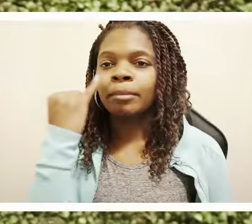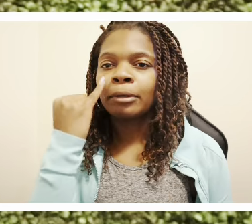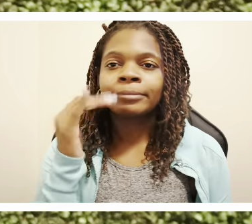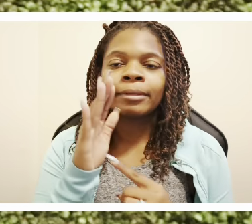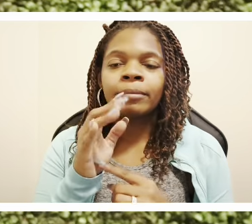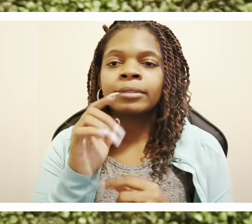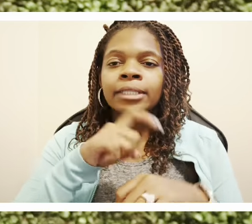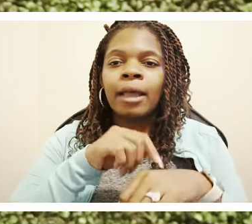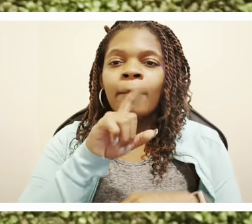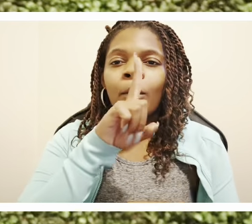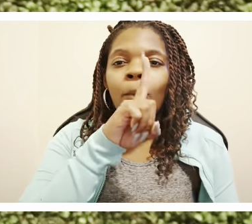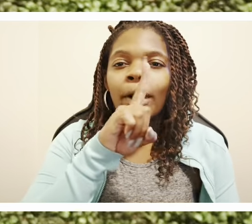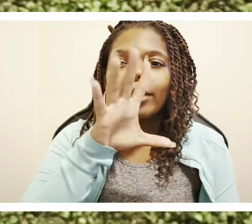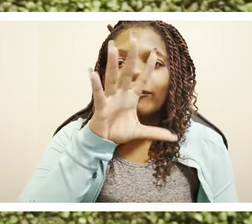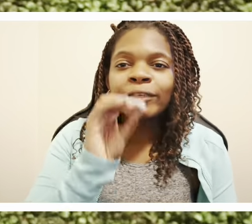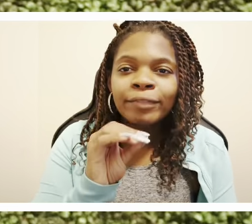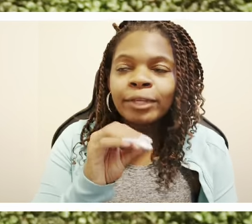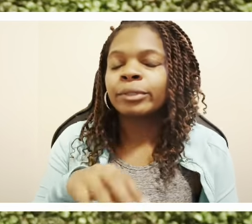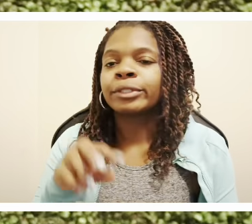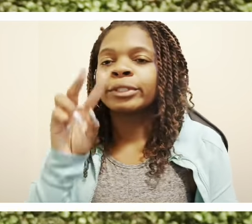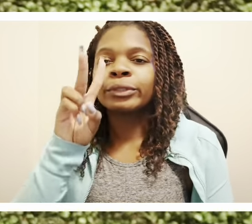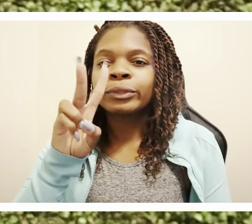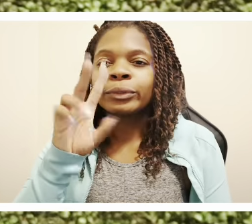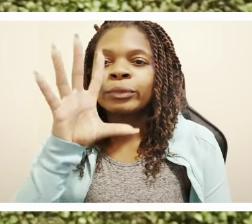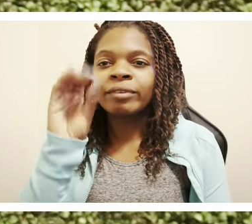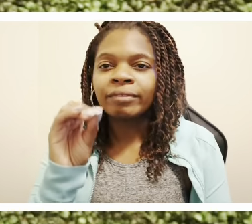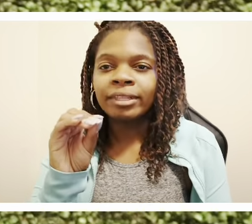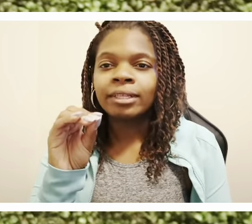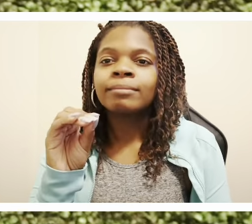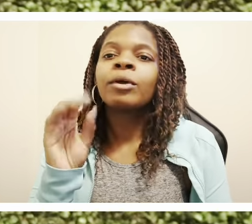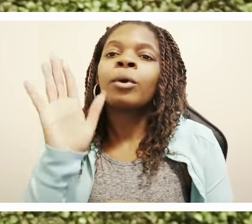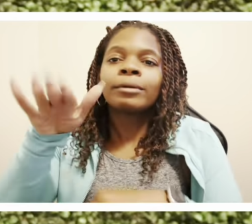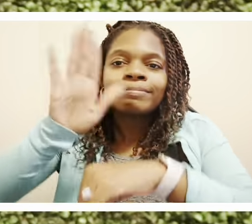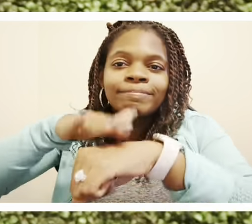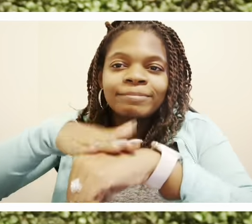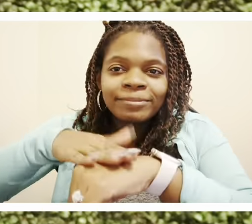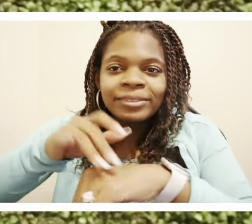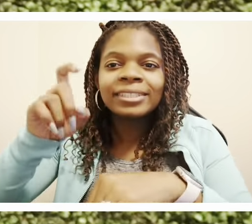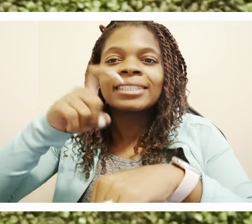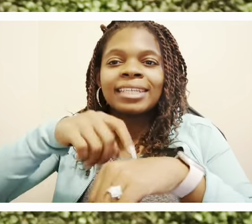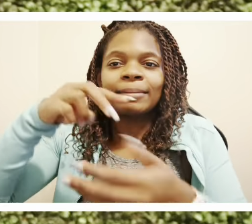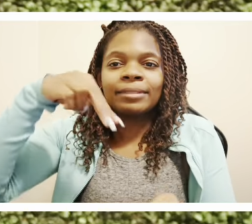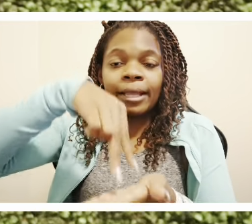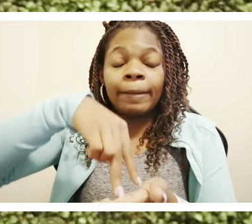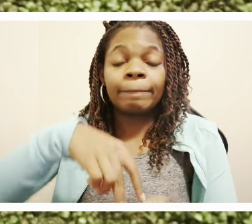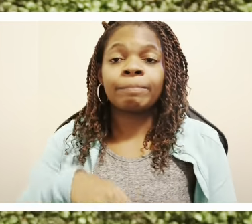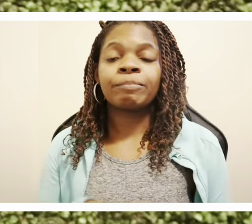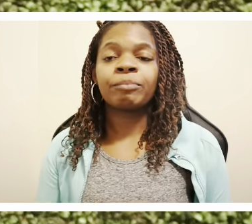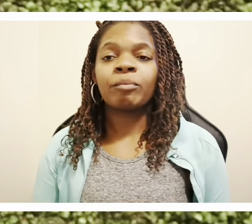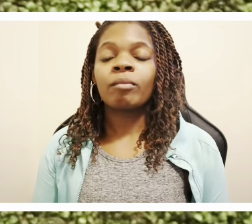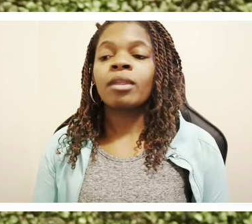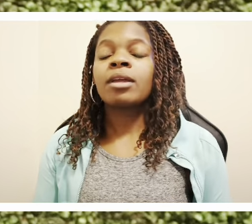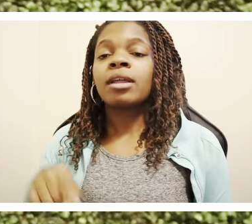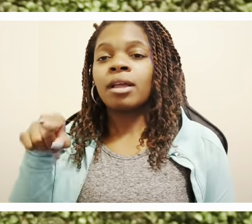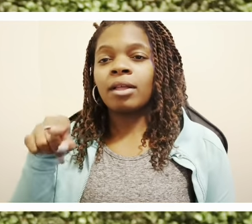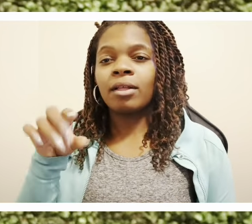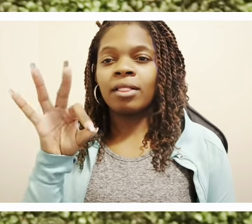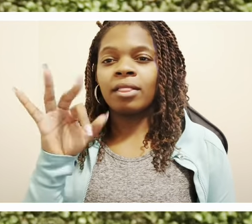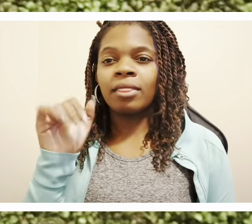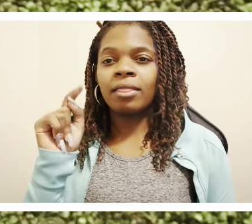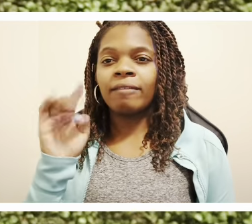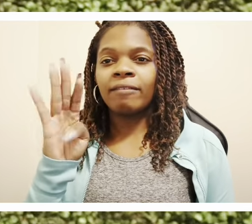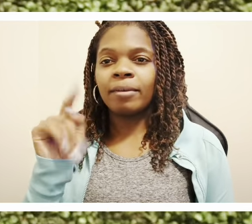The Apple Watch, if you move about 30 seconds, stand up and start moving for 30 seconds, it'll go away. Fitbit, it says like out